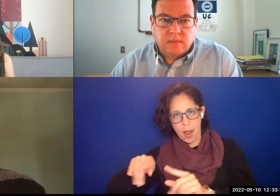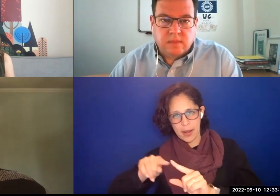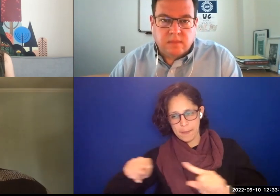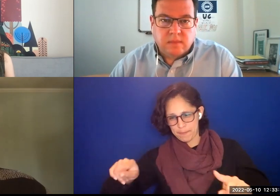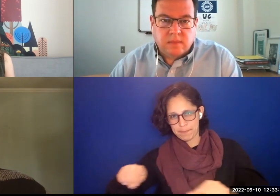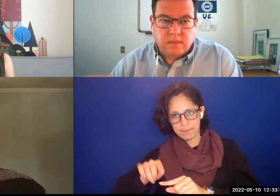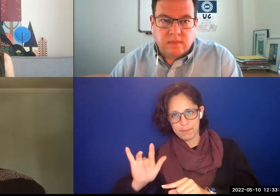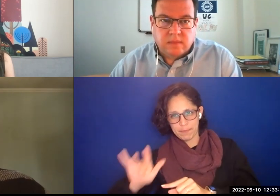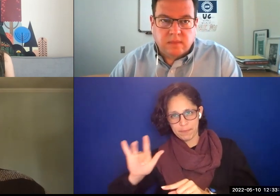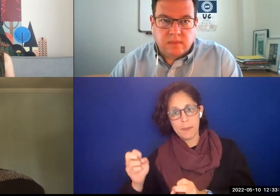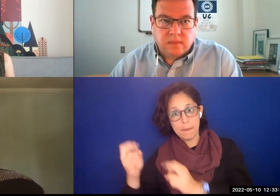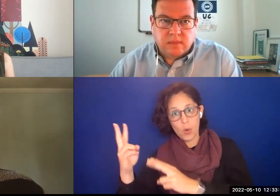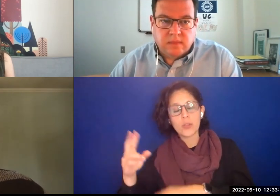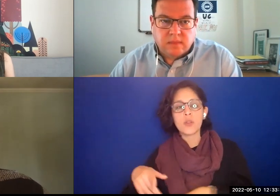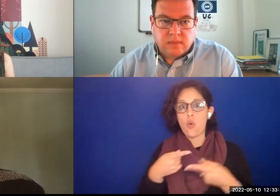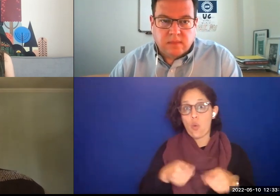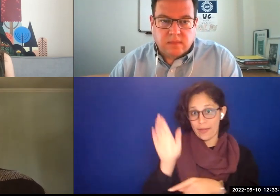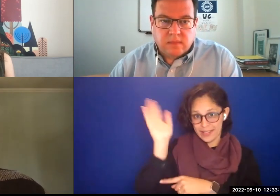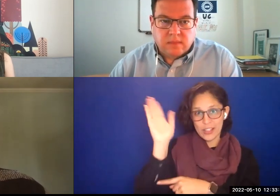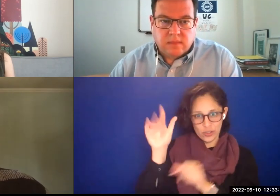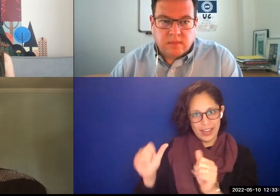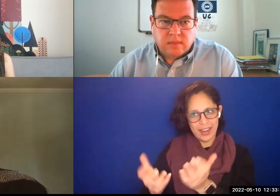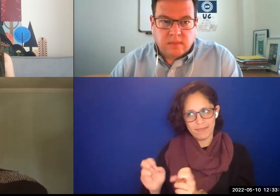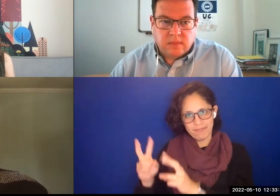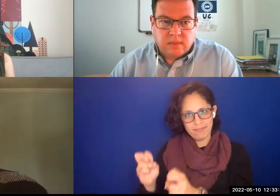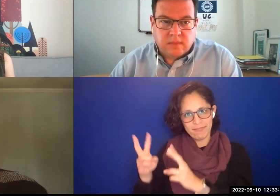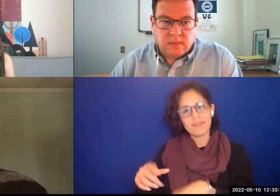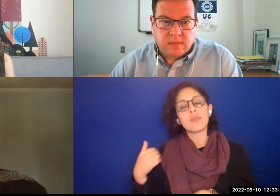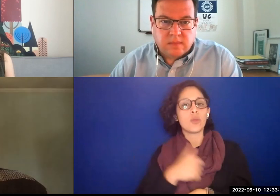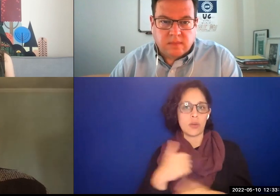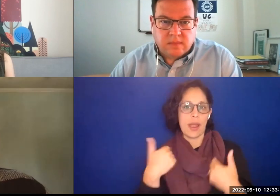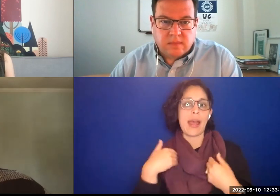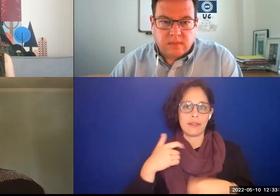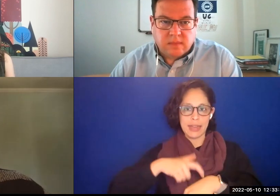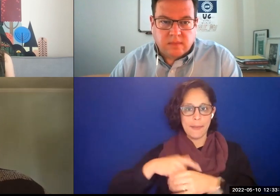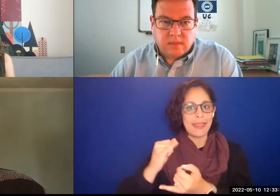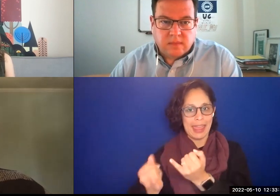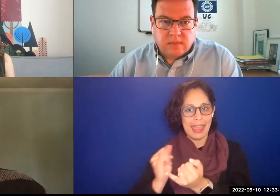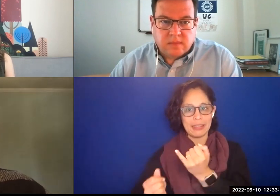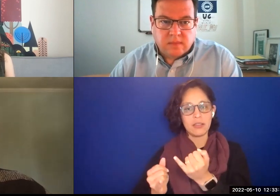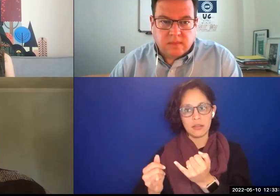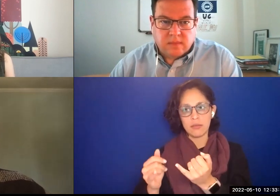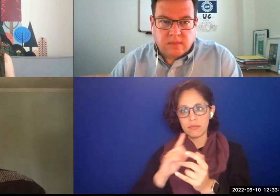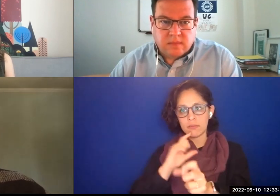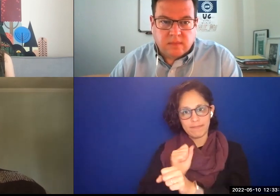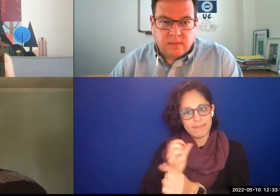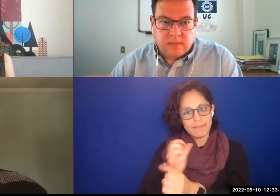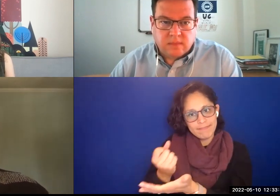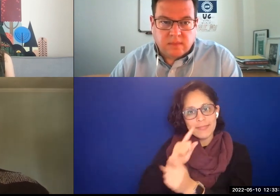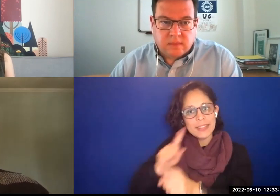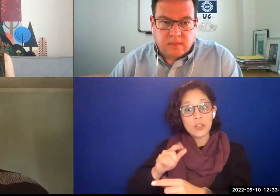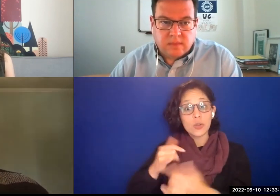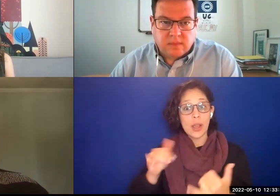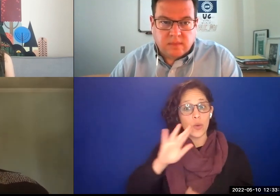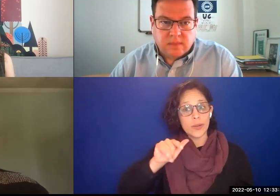for a question and answer at the end of the talk. I'm going to pass things over now to my fellow co-director, Dr.